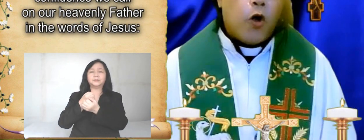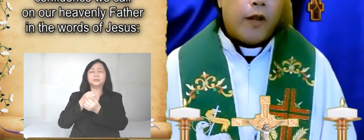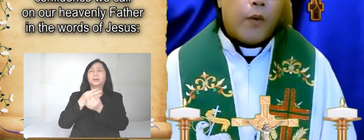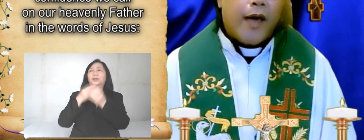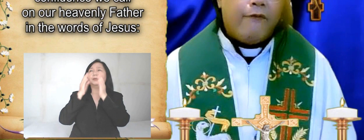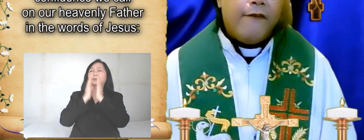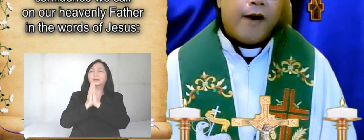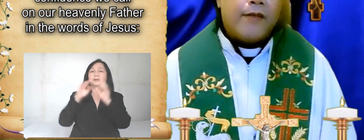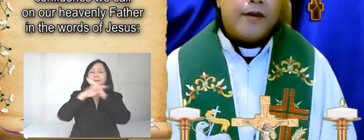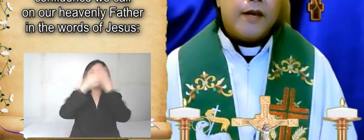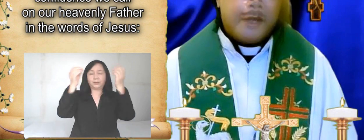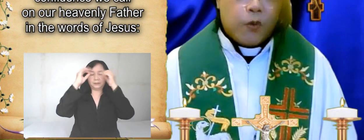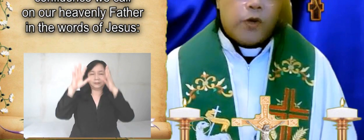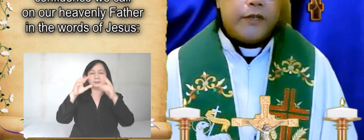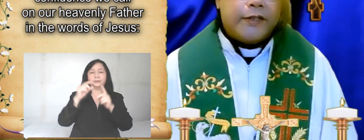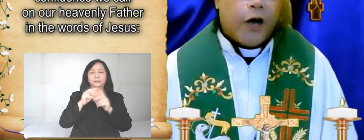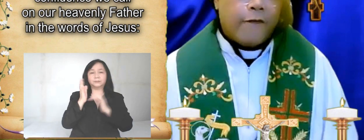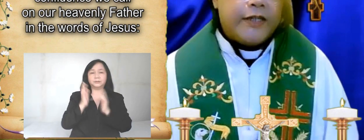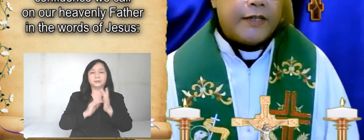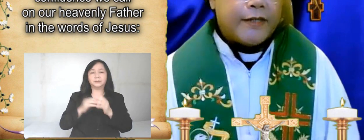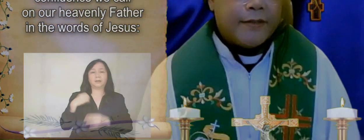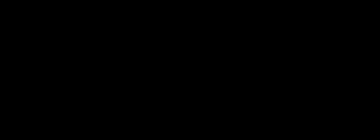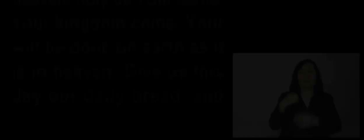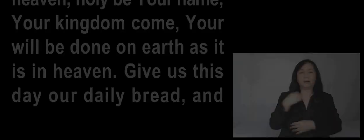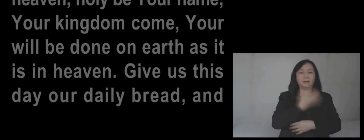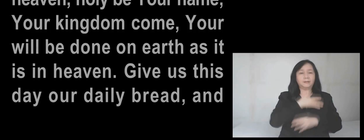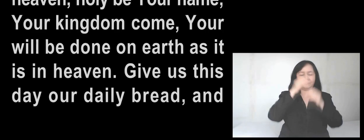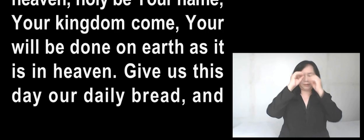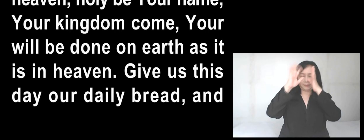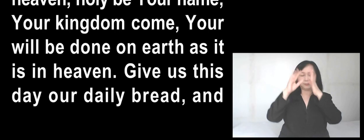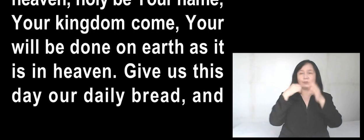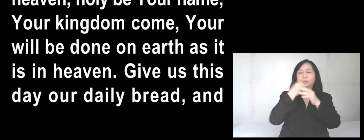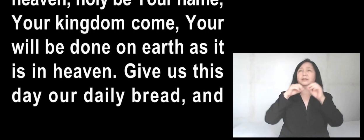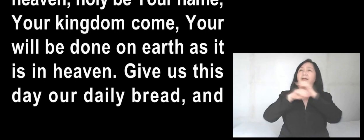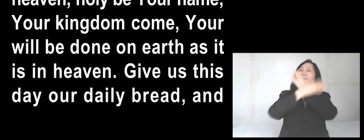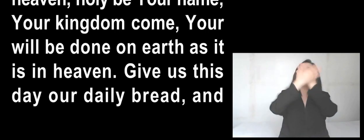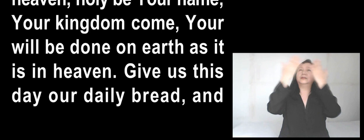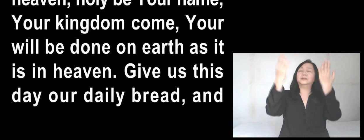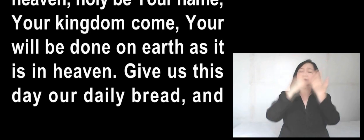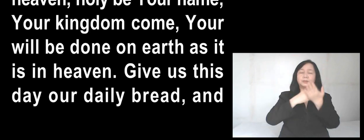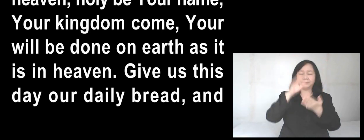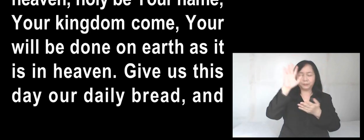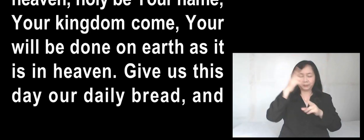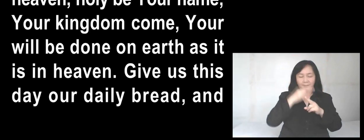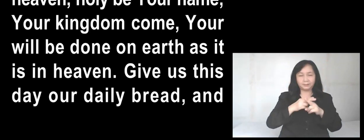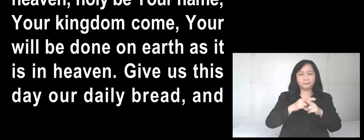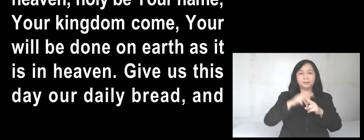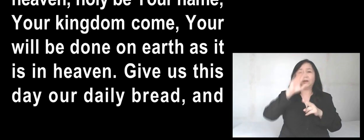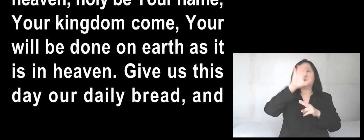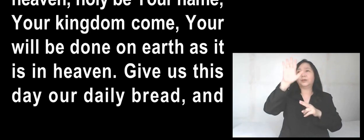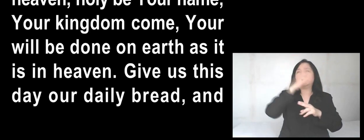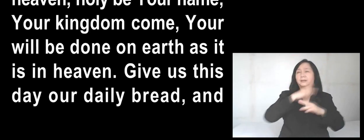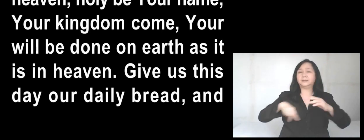we call on our Heavenly Father in the words of Jesus. Our Father who art in heaven, holy be your